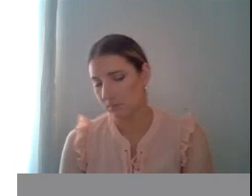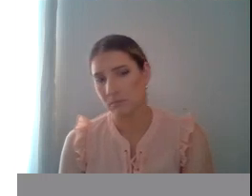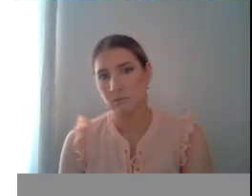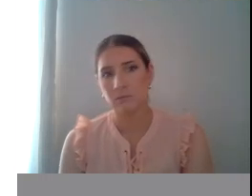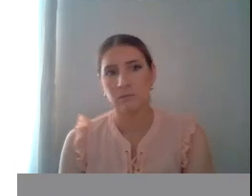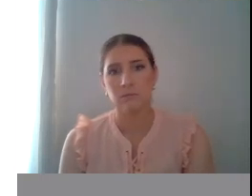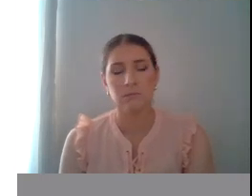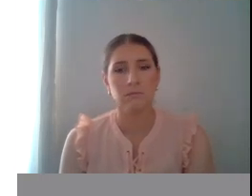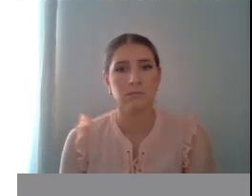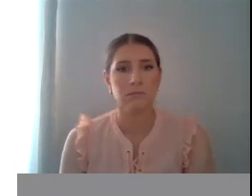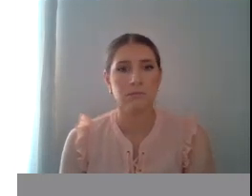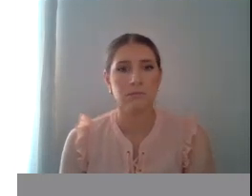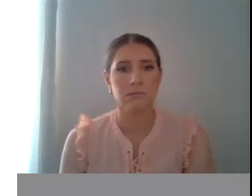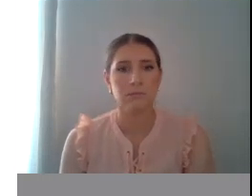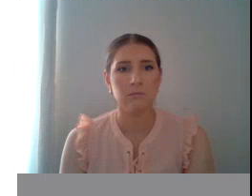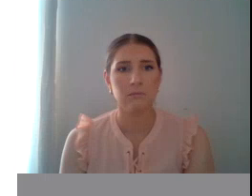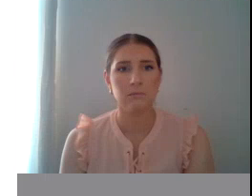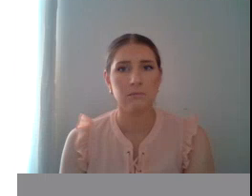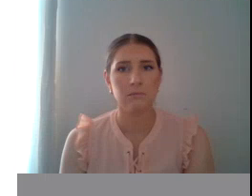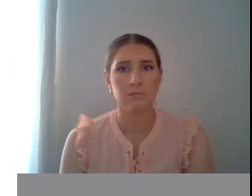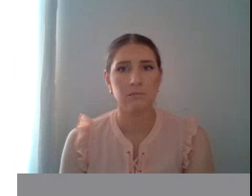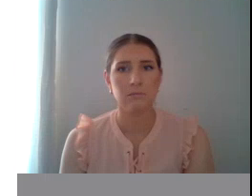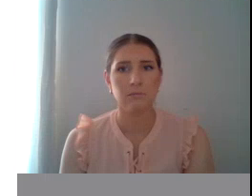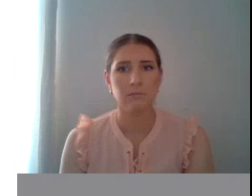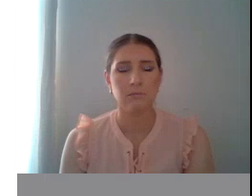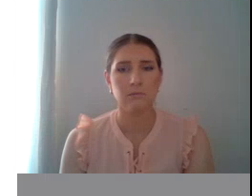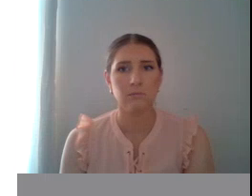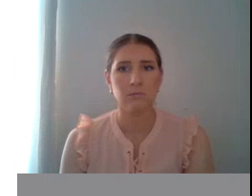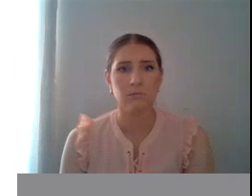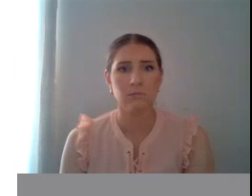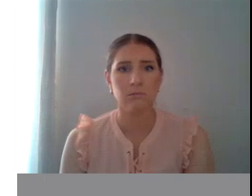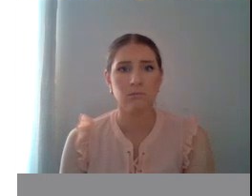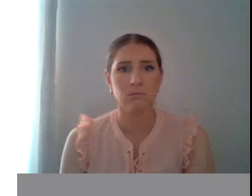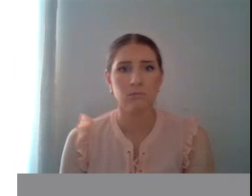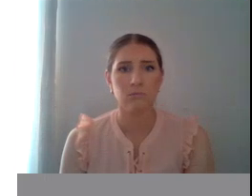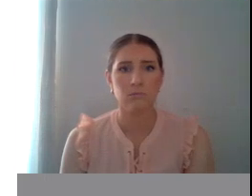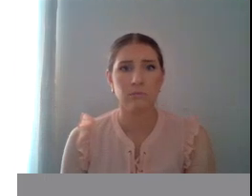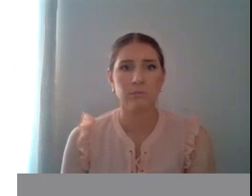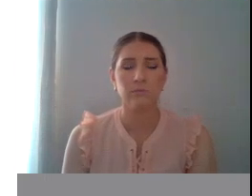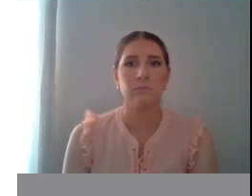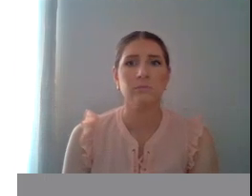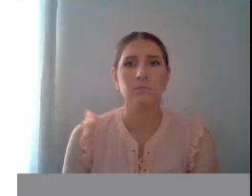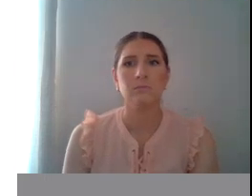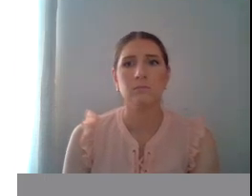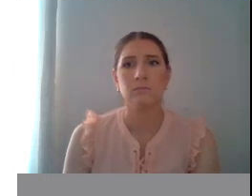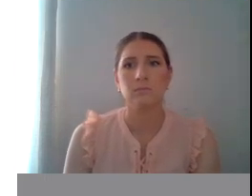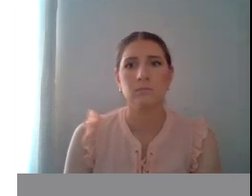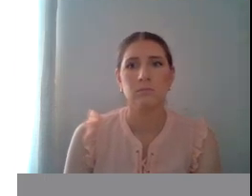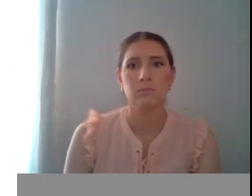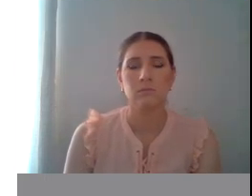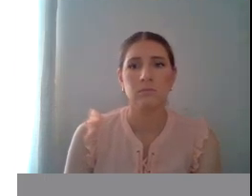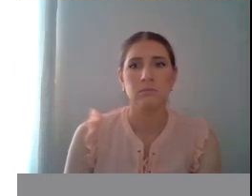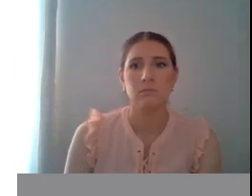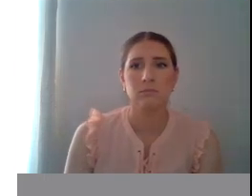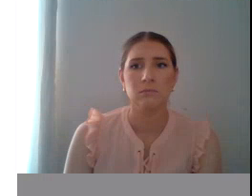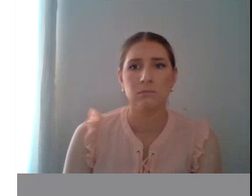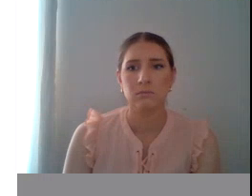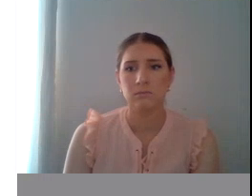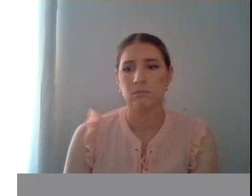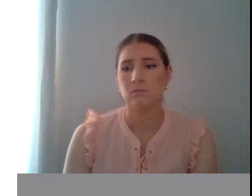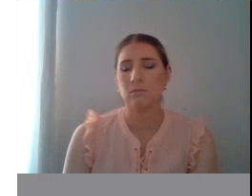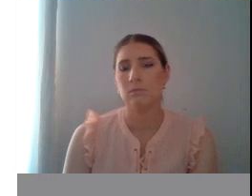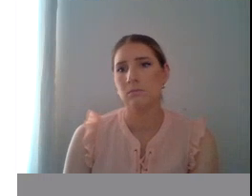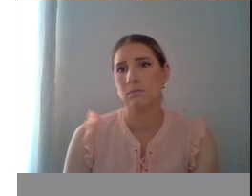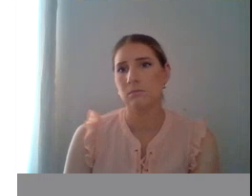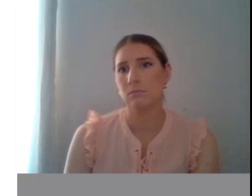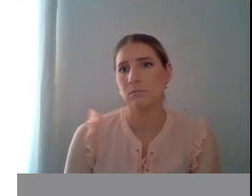again motivates people to quit smoking. So it's really important to continue to make sure that we have these